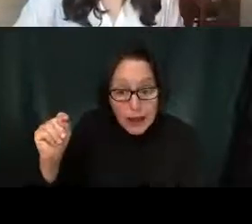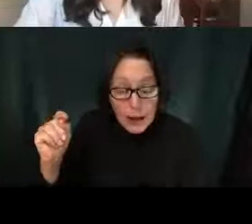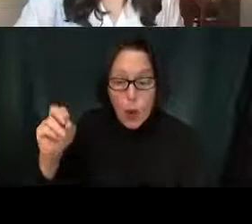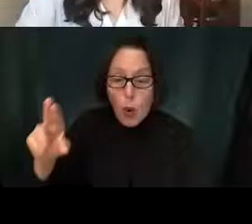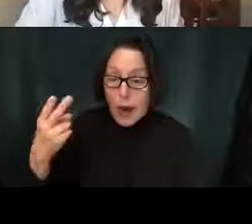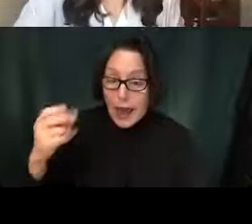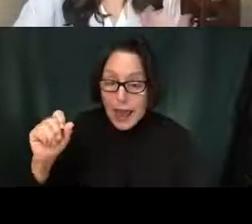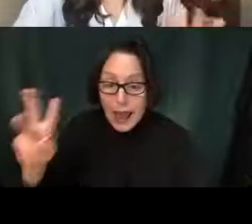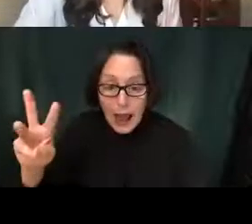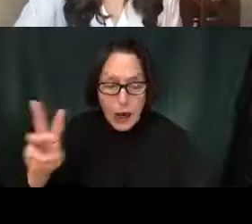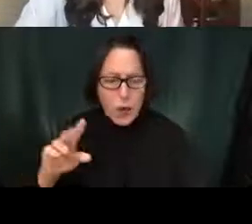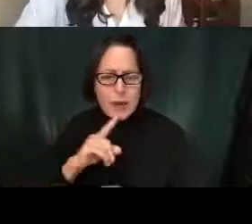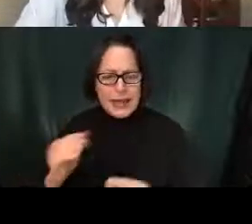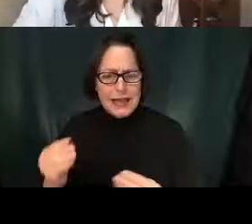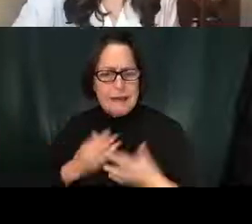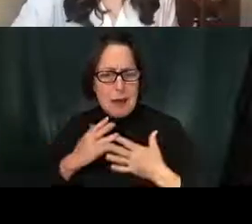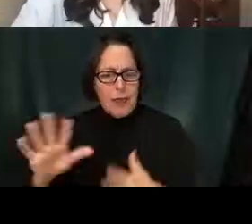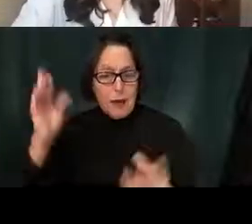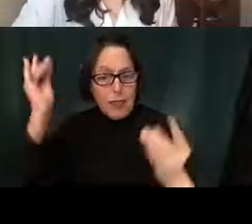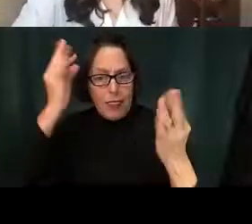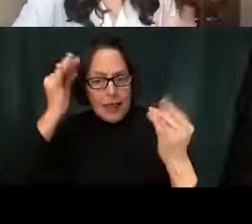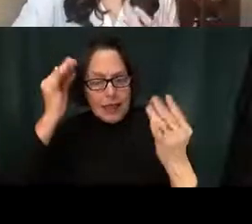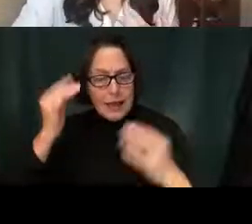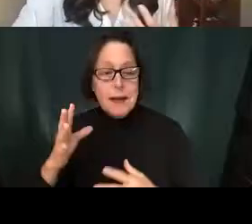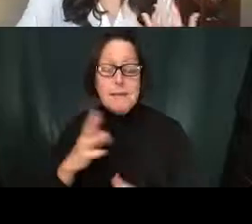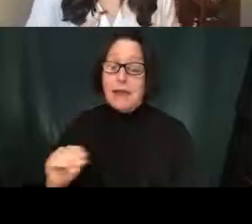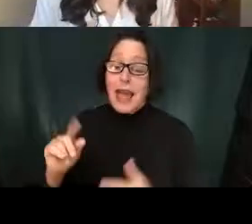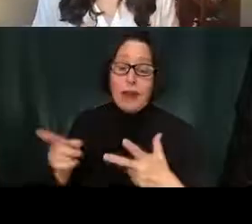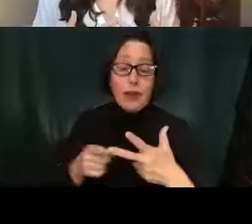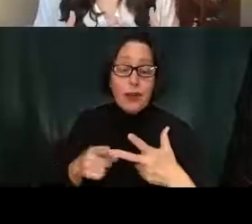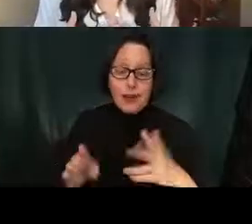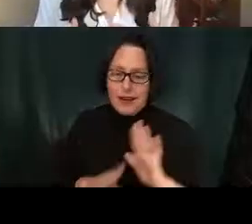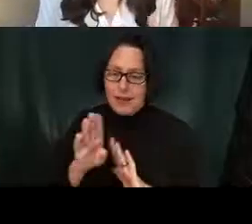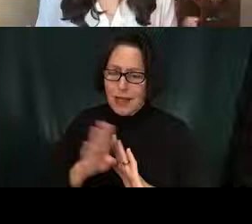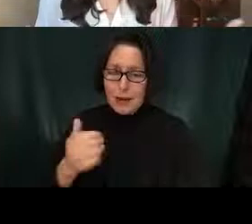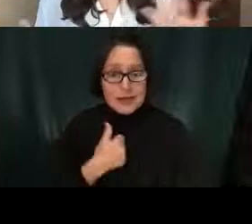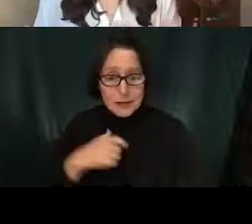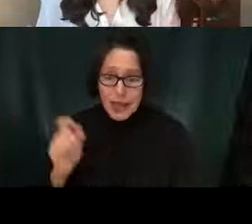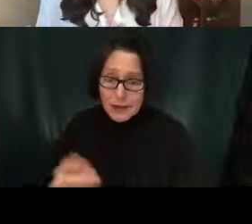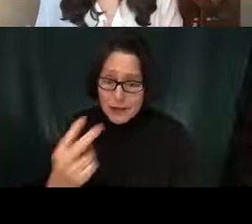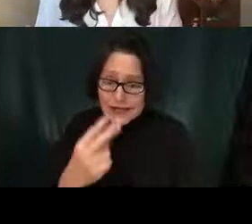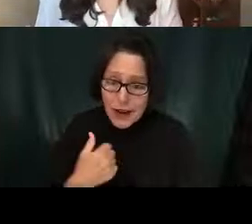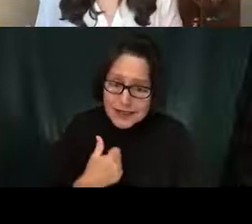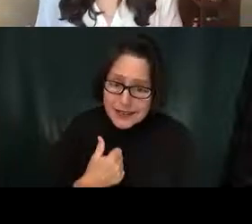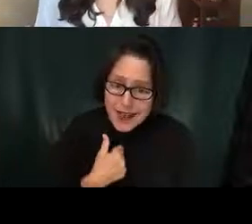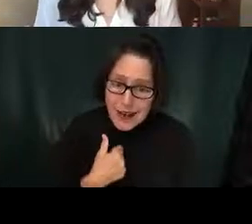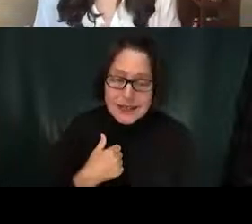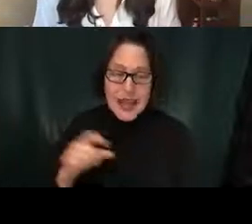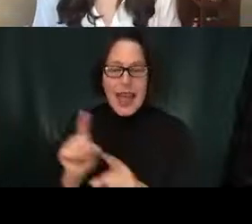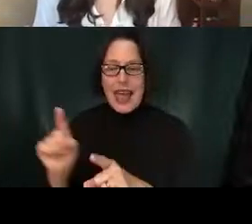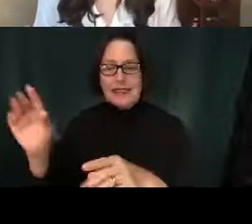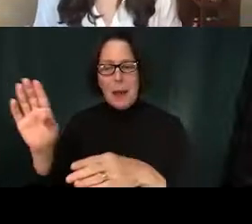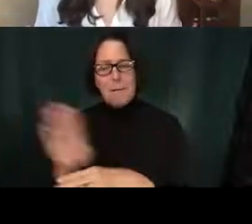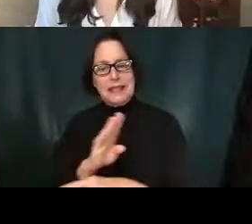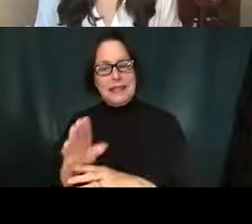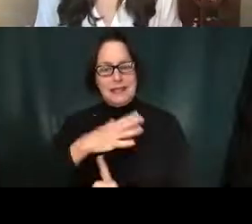thinking. And the third part is developing yourself. So we have to see ourselves also as business conditions that